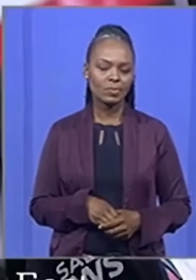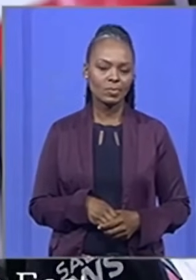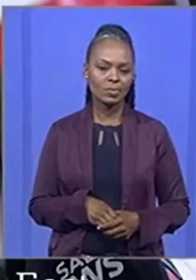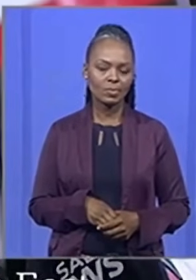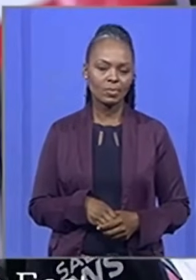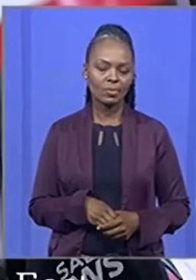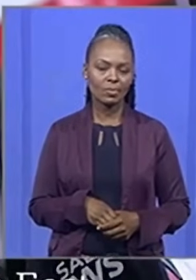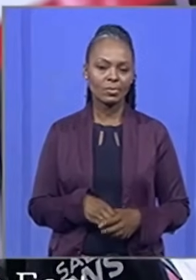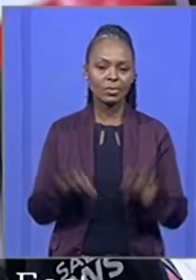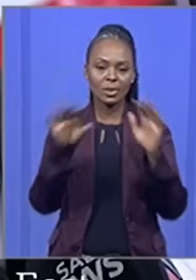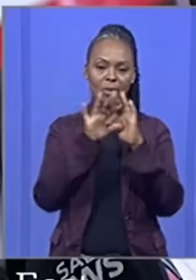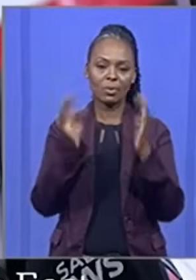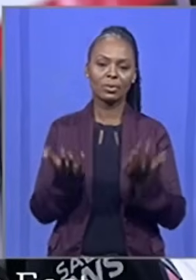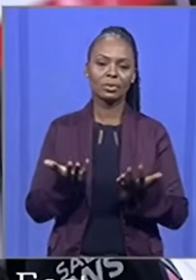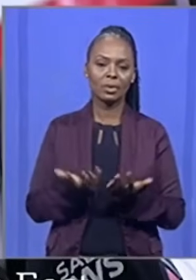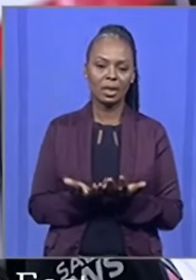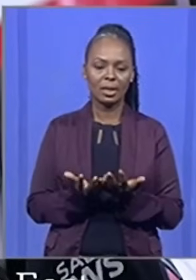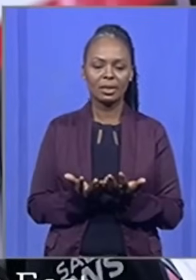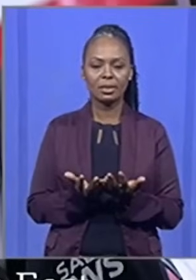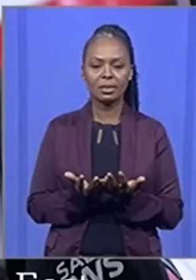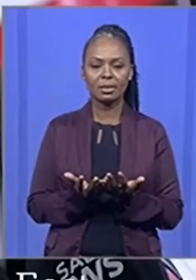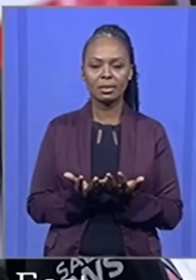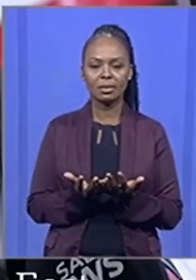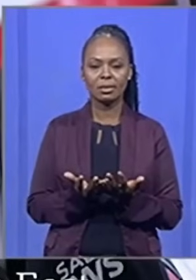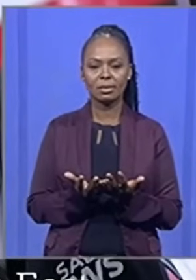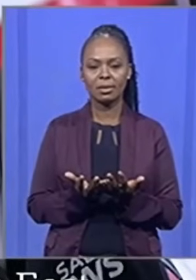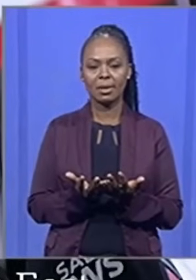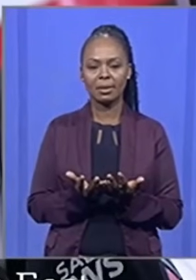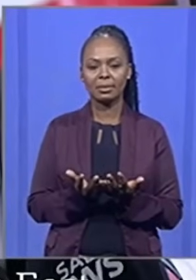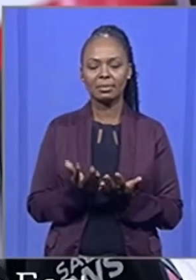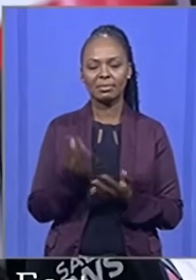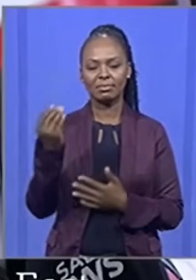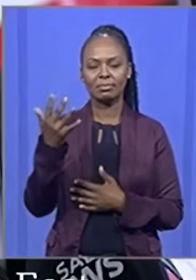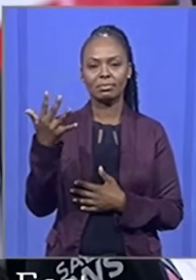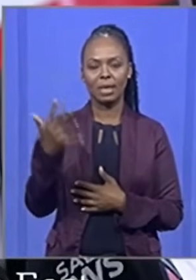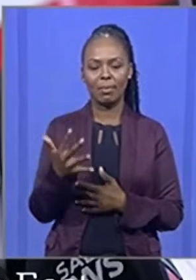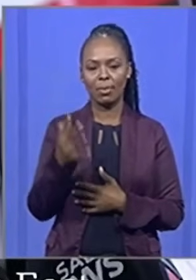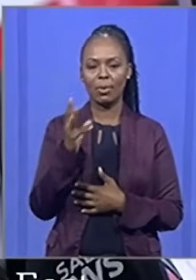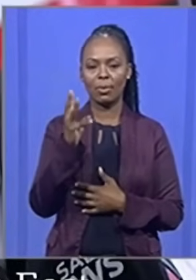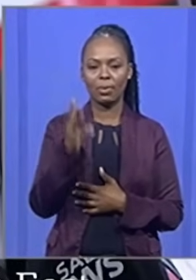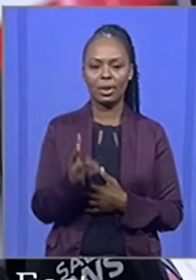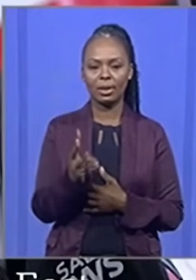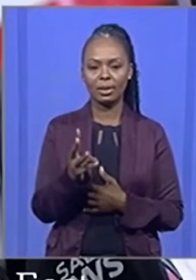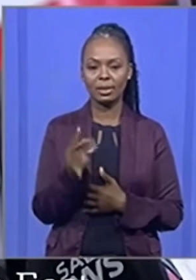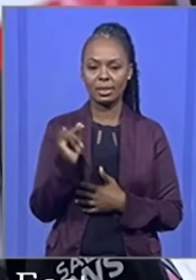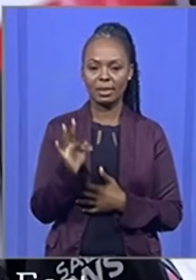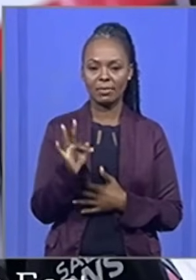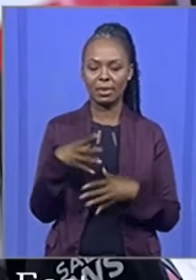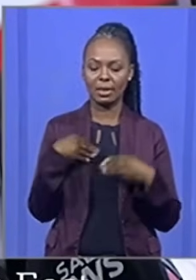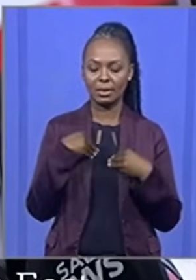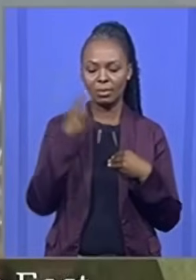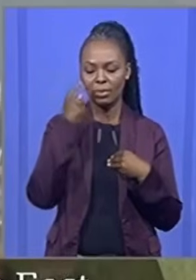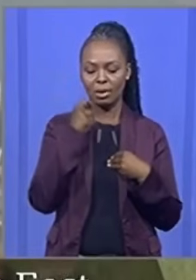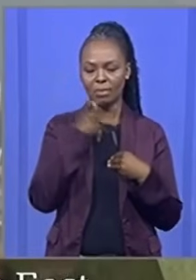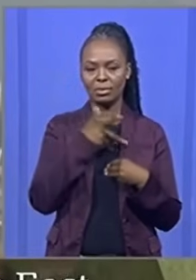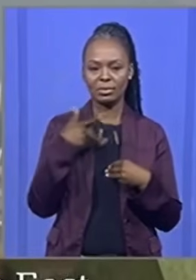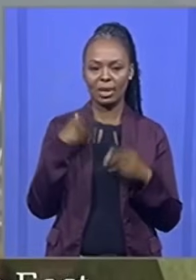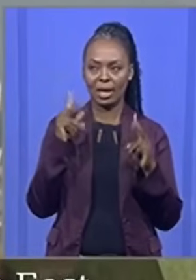is going to pay a huge price by allowing this genocide to happen.